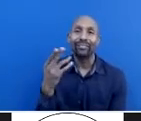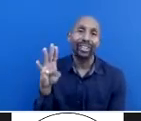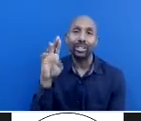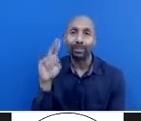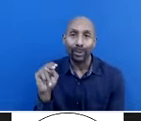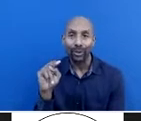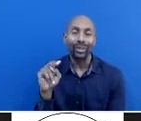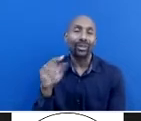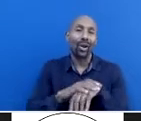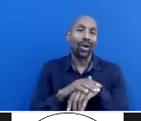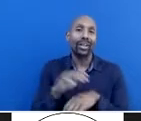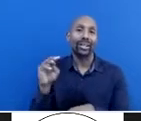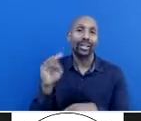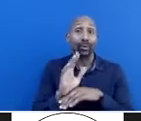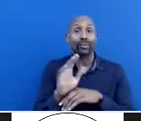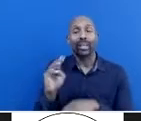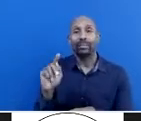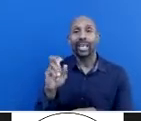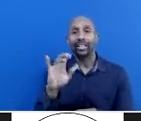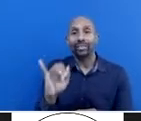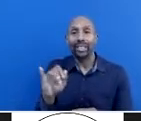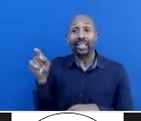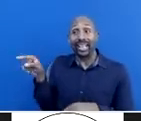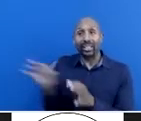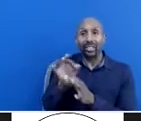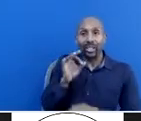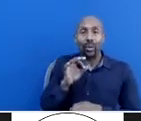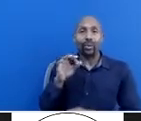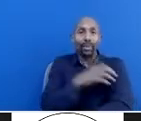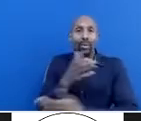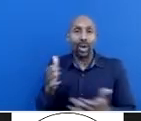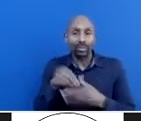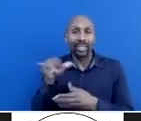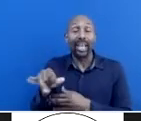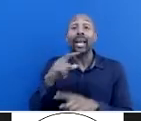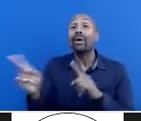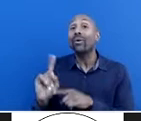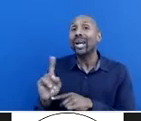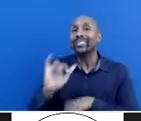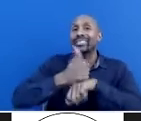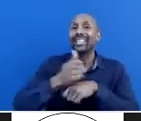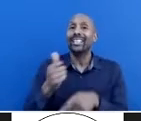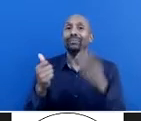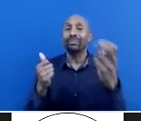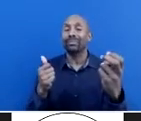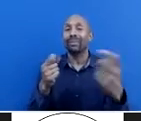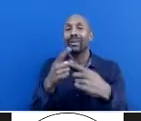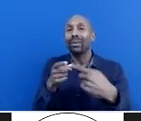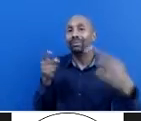across from the chairs of the Audubon Ballroom formed into a minbar,